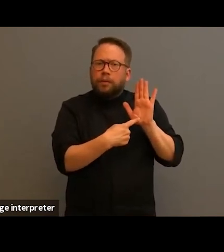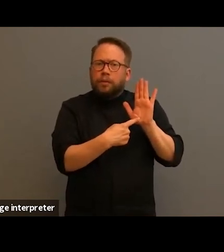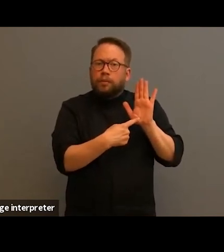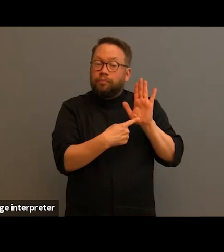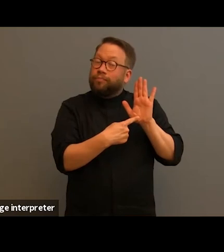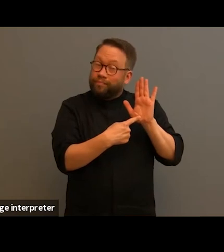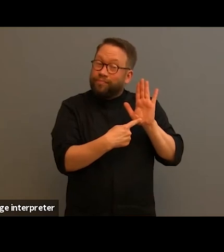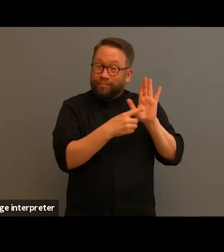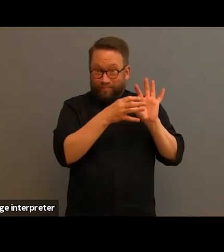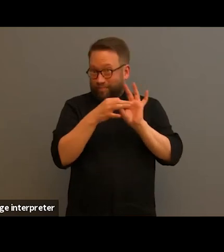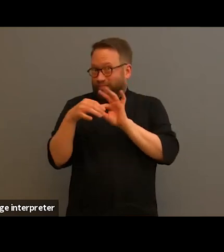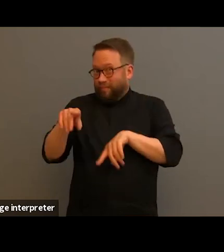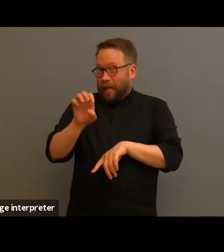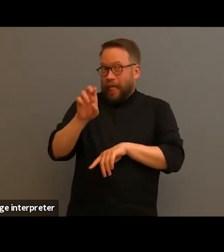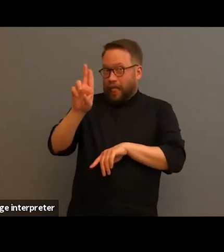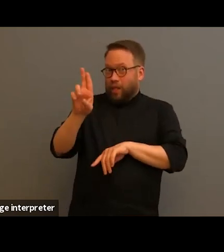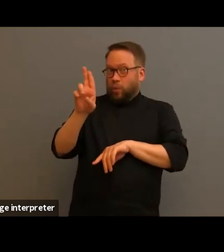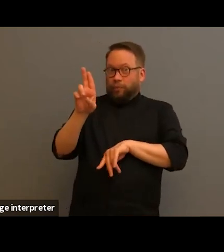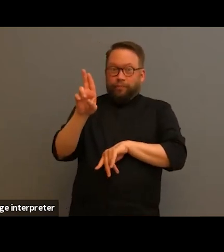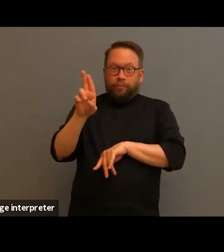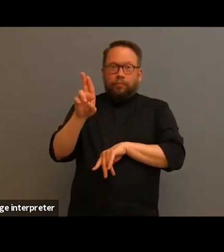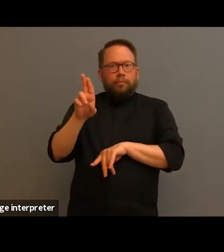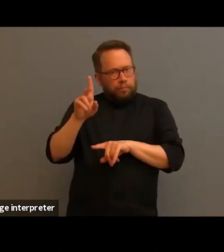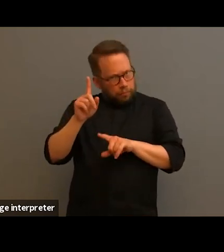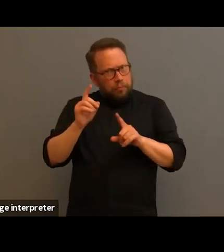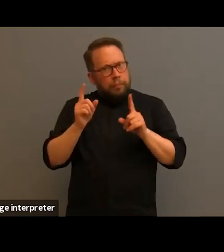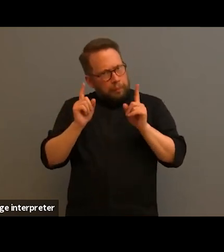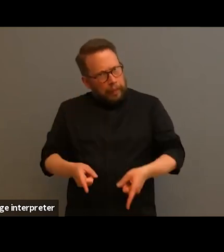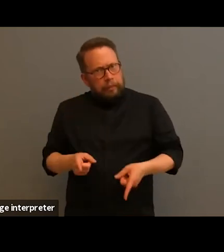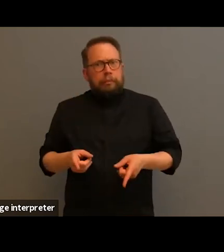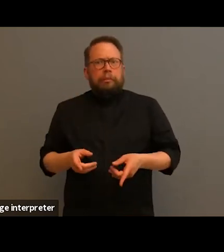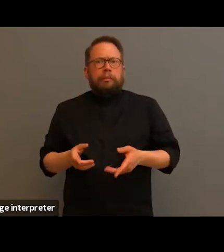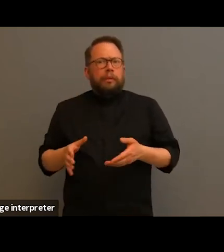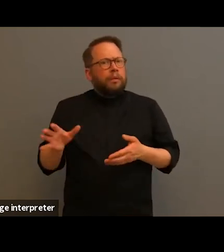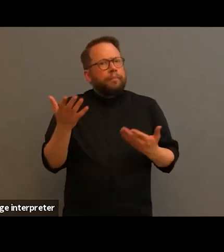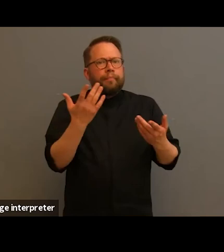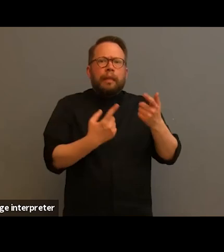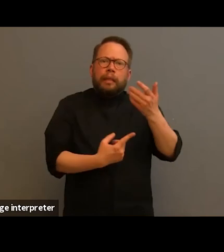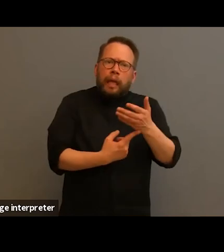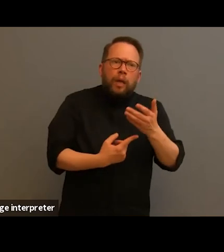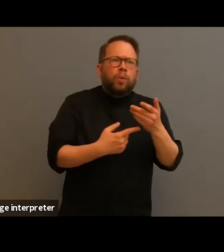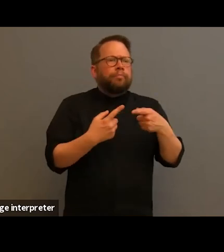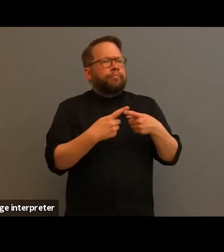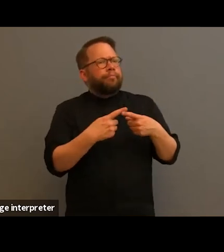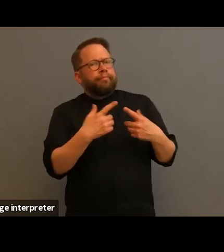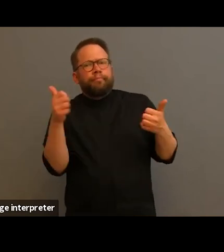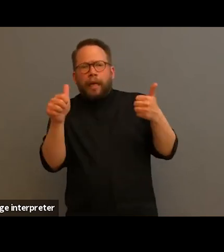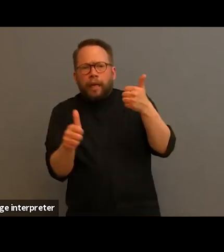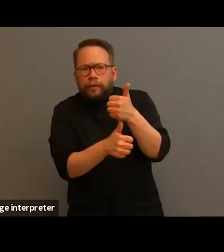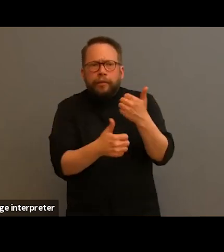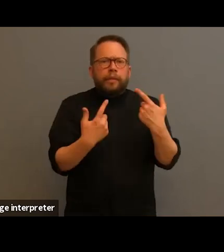standard accessibility requirements for ICT products and services into law enforcement